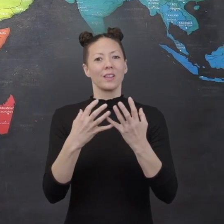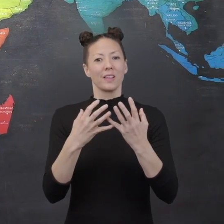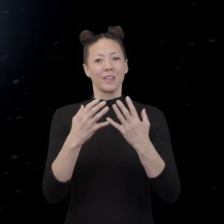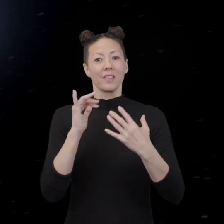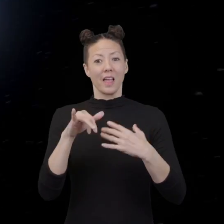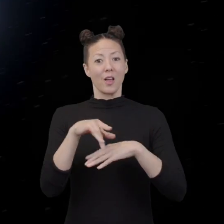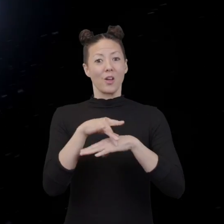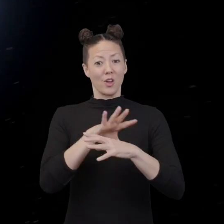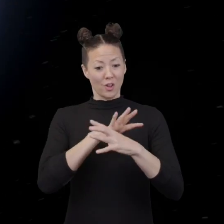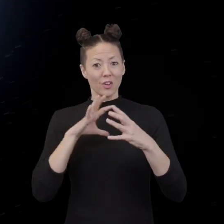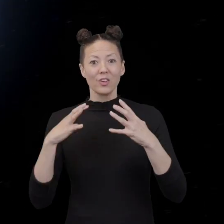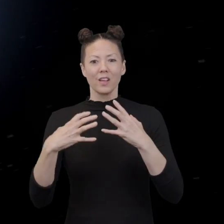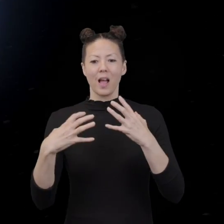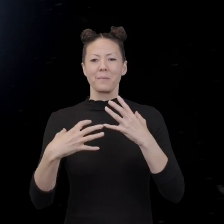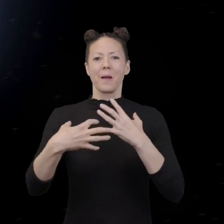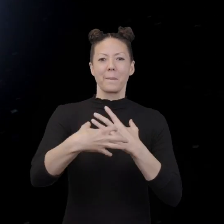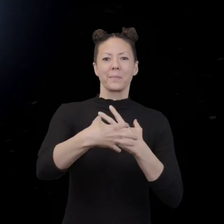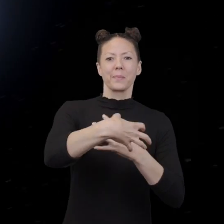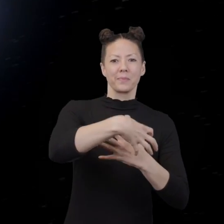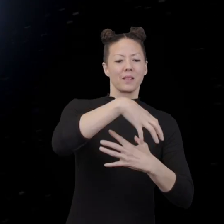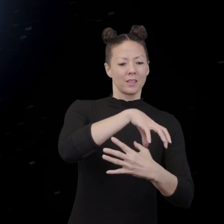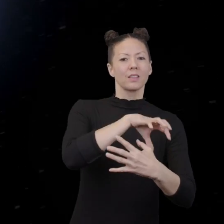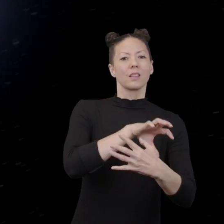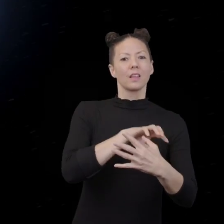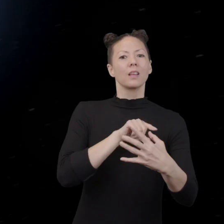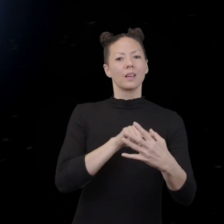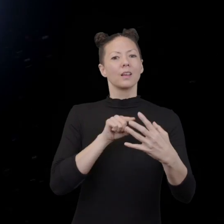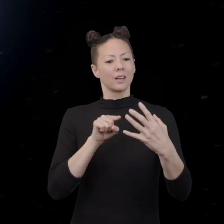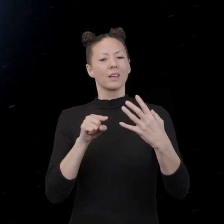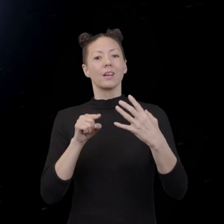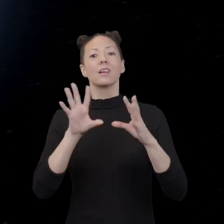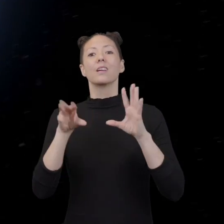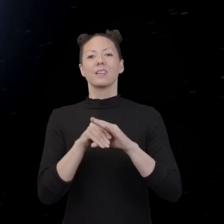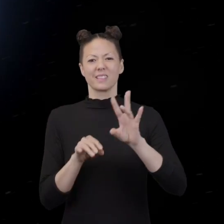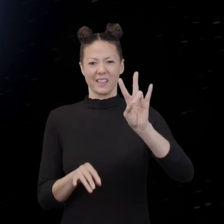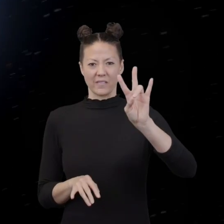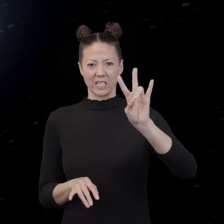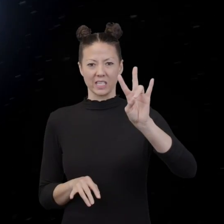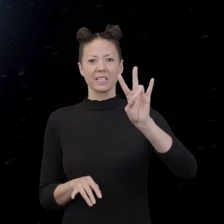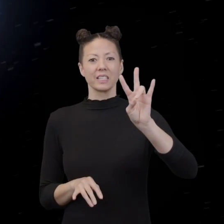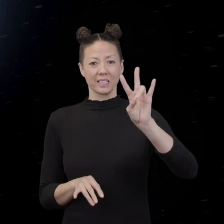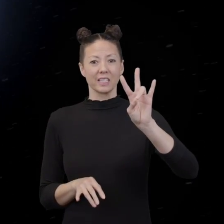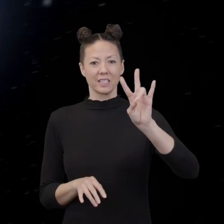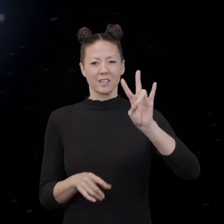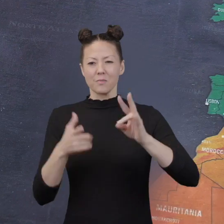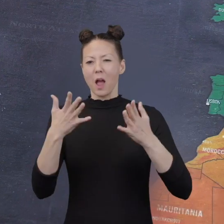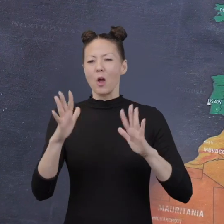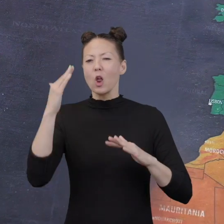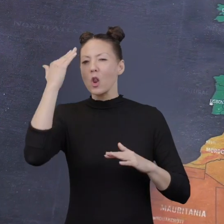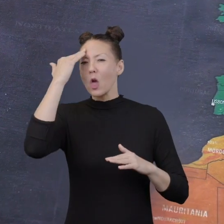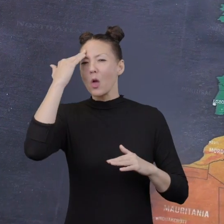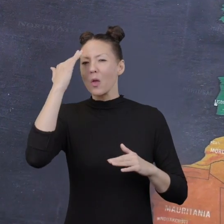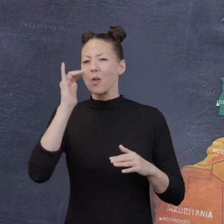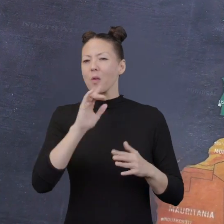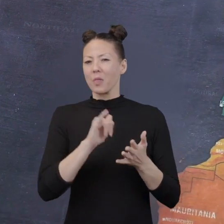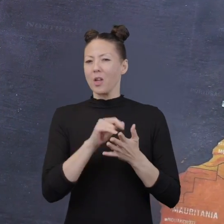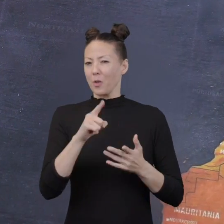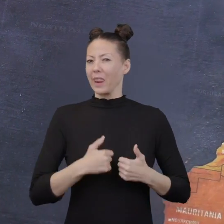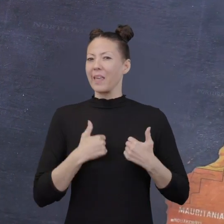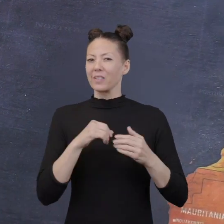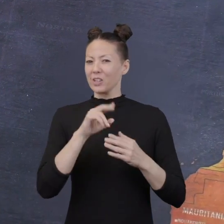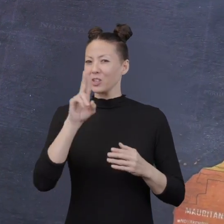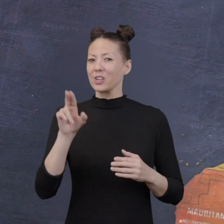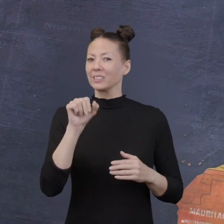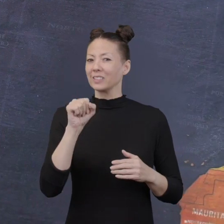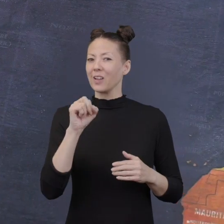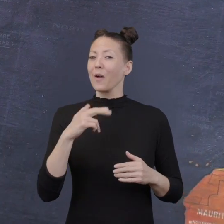planet. Every piece of land on Earth is part of a continent, and there are 7 of them. You may already know that